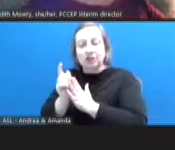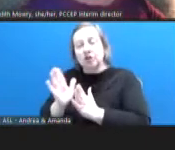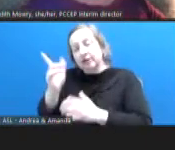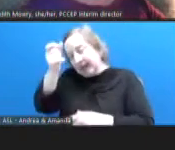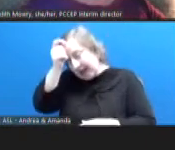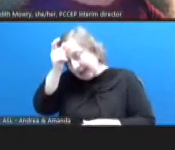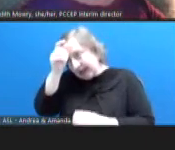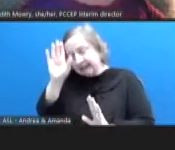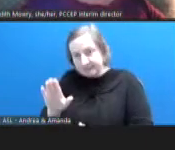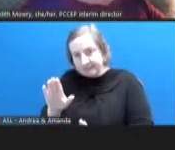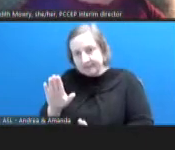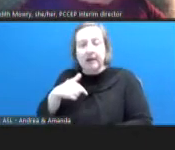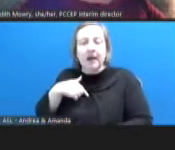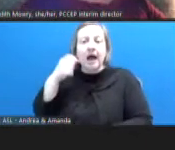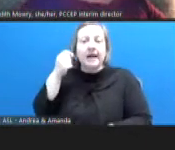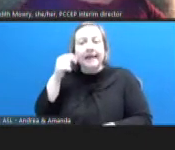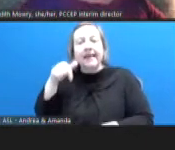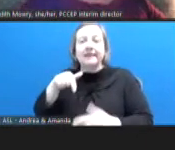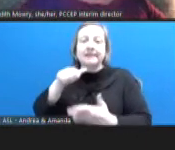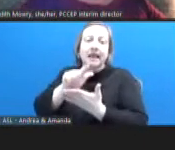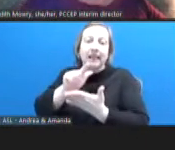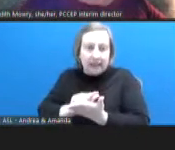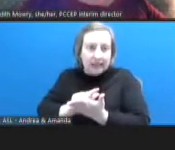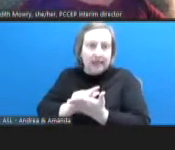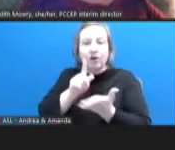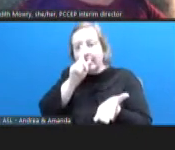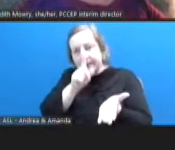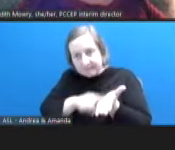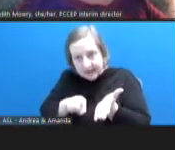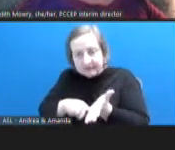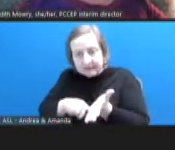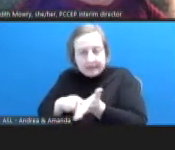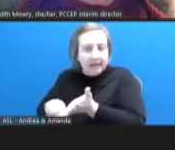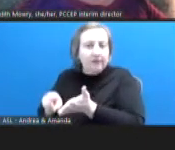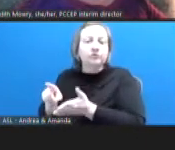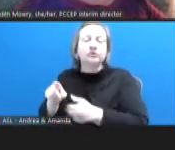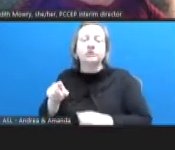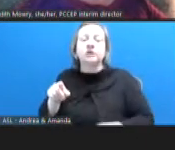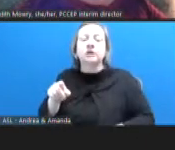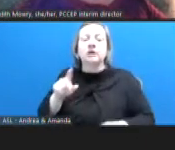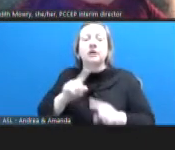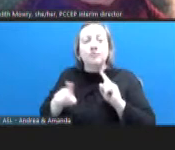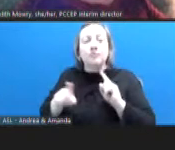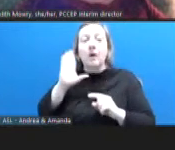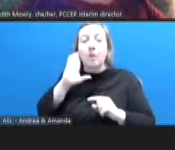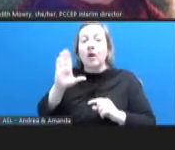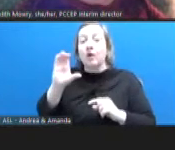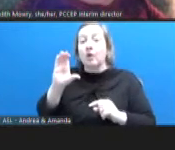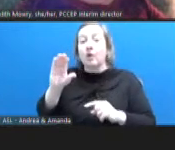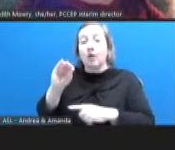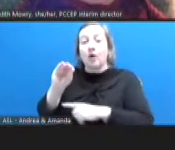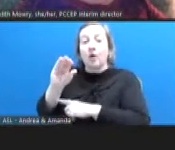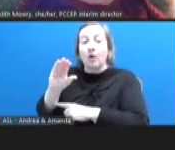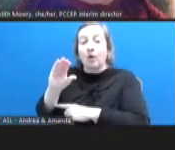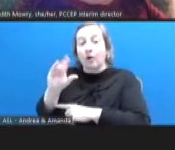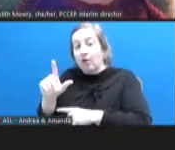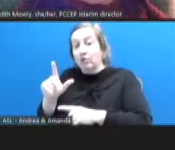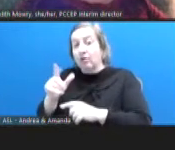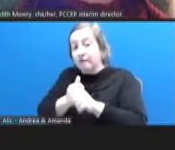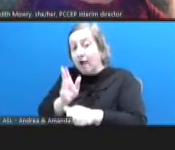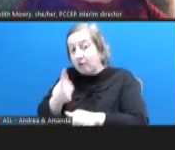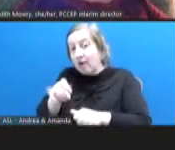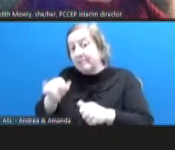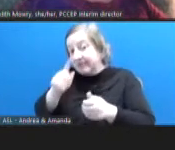this. I get this is a legal, right now it's an investigation. But will COCO be following up on this